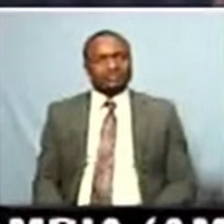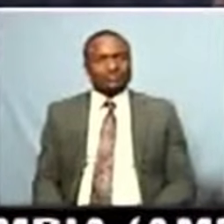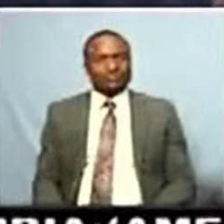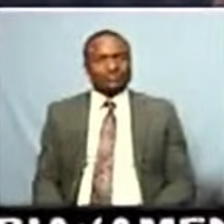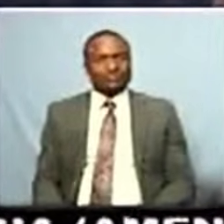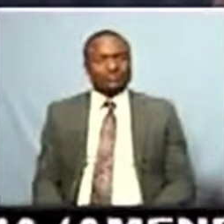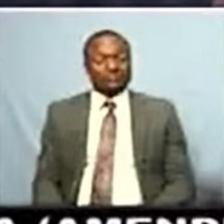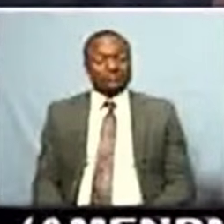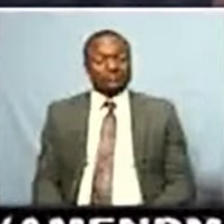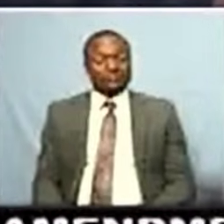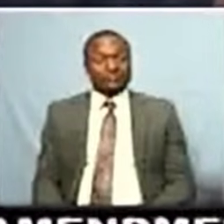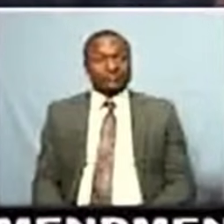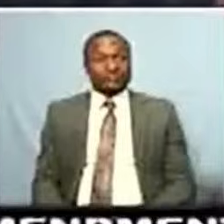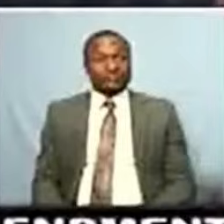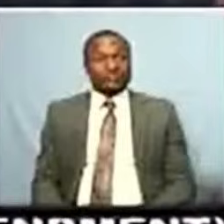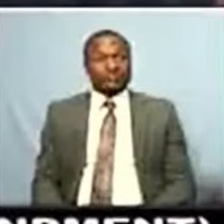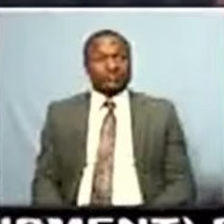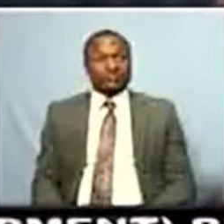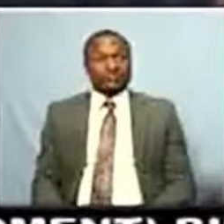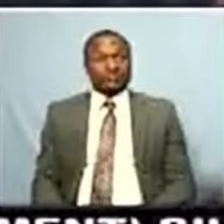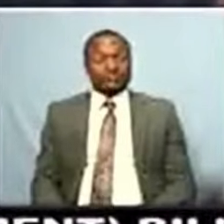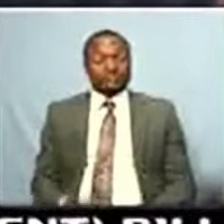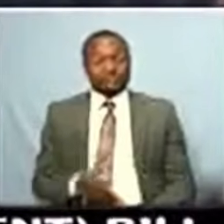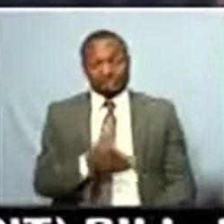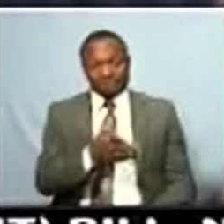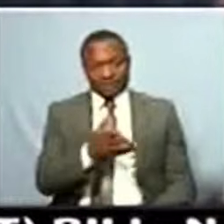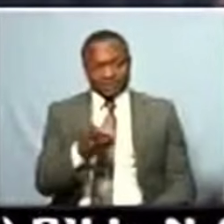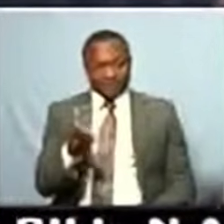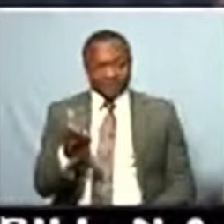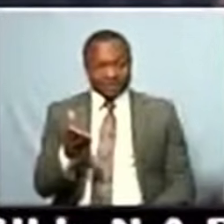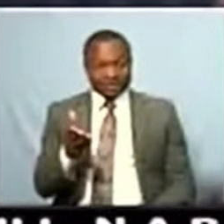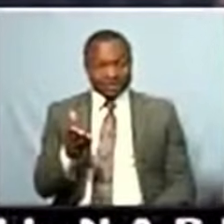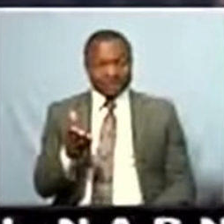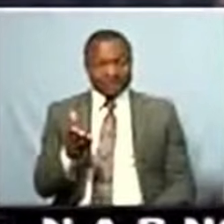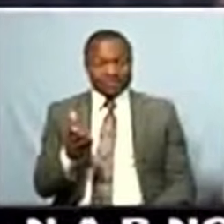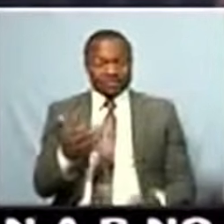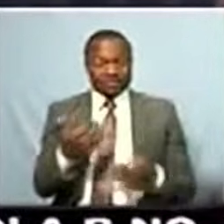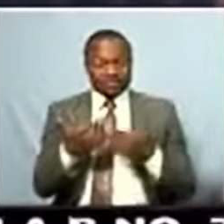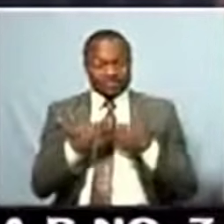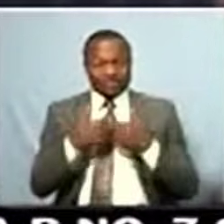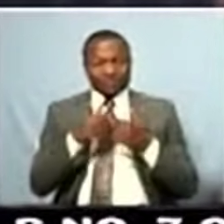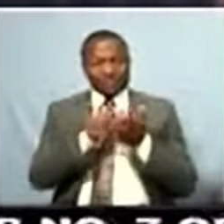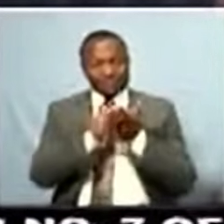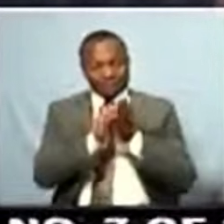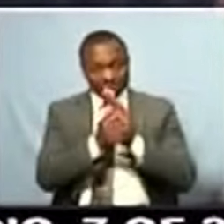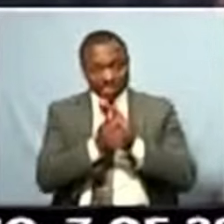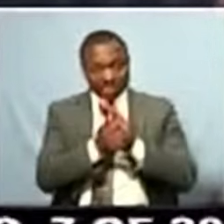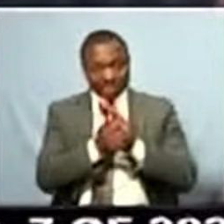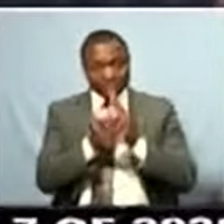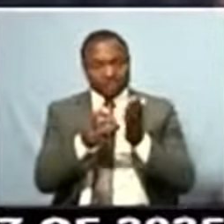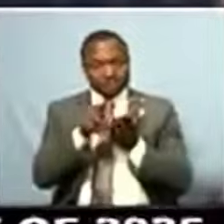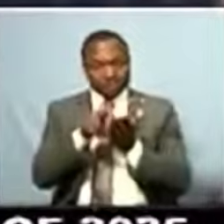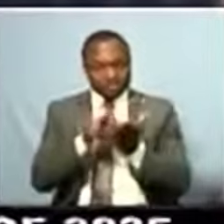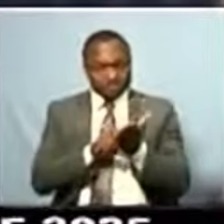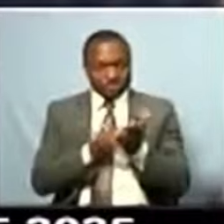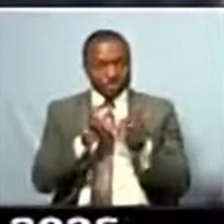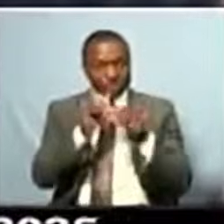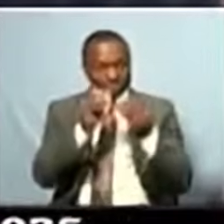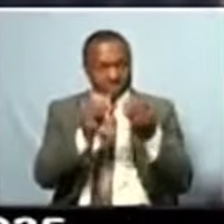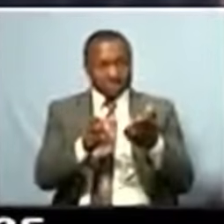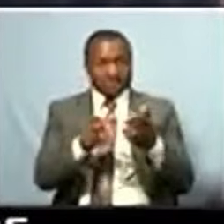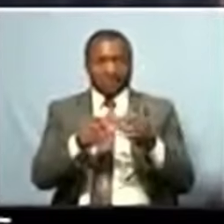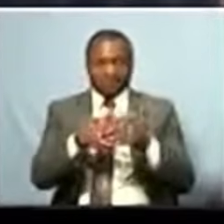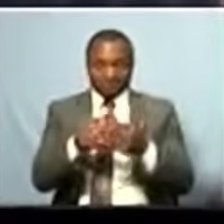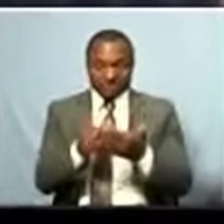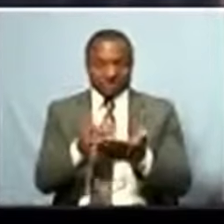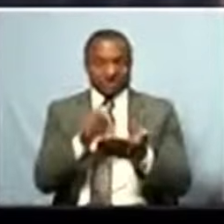there will be an enabling probably act or statutory instrument or regulation to provide how such